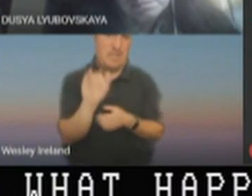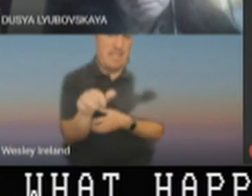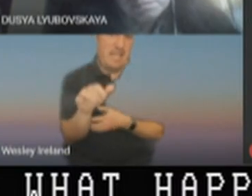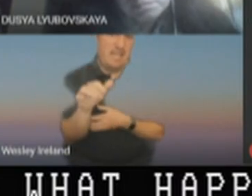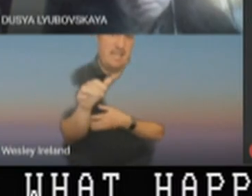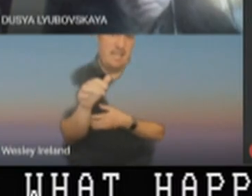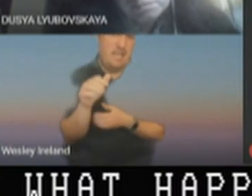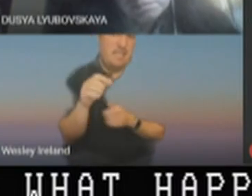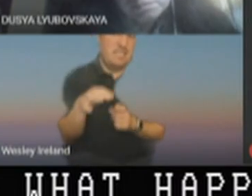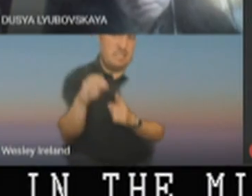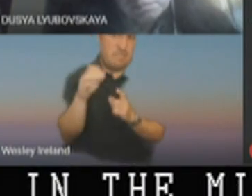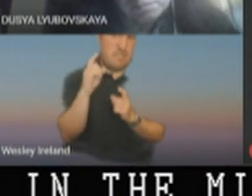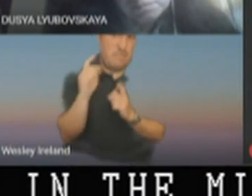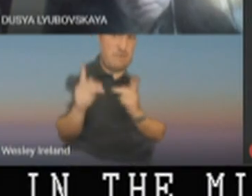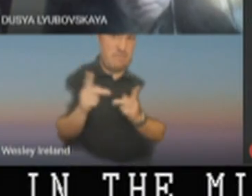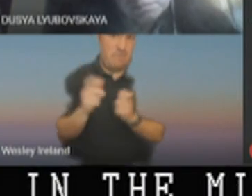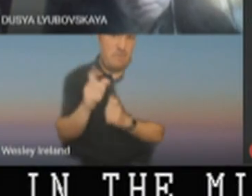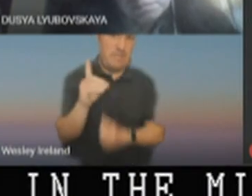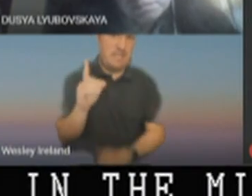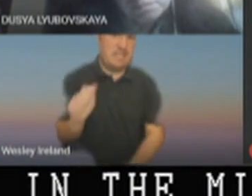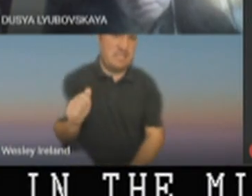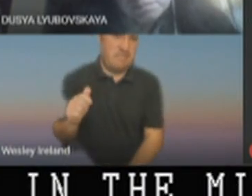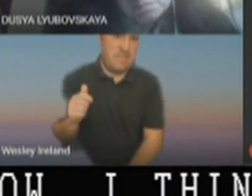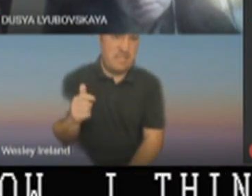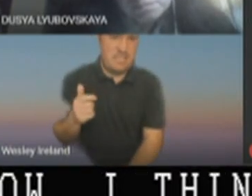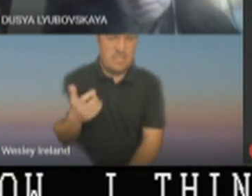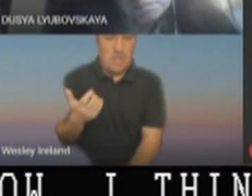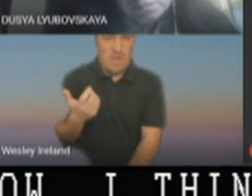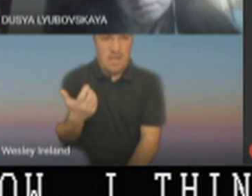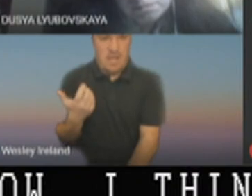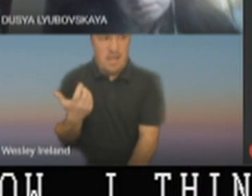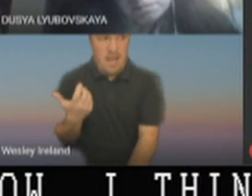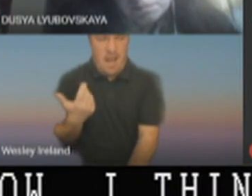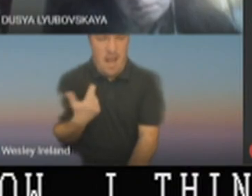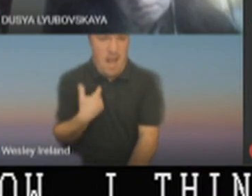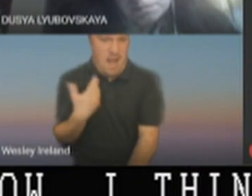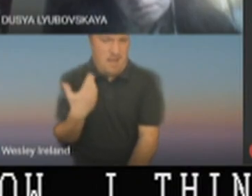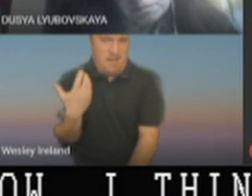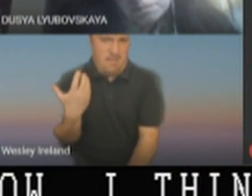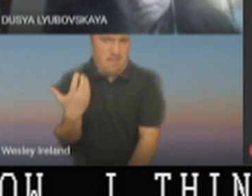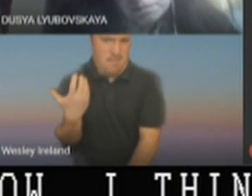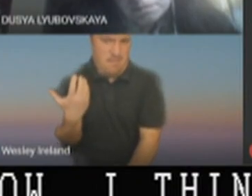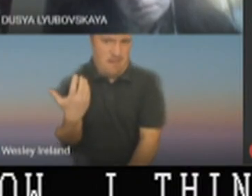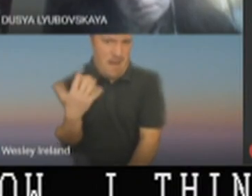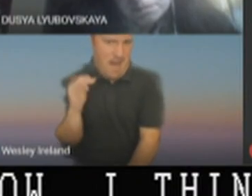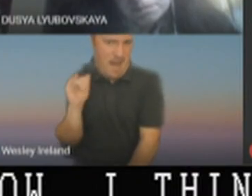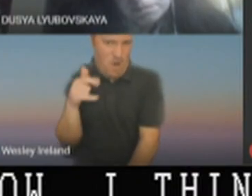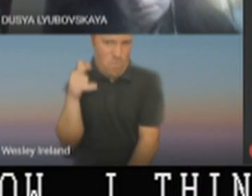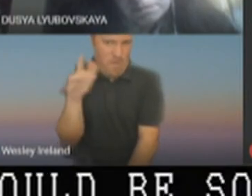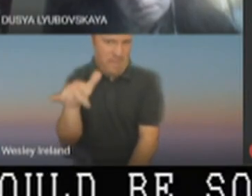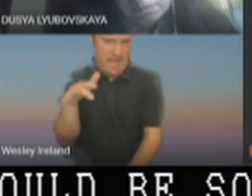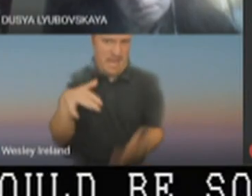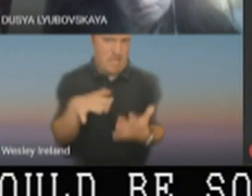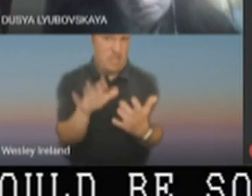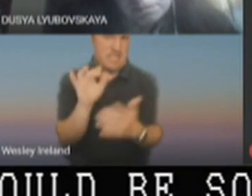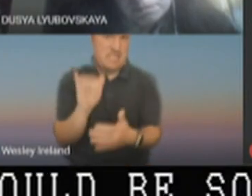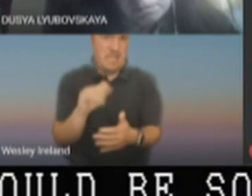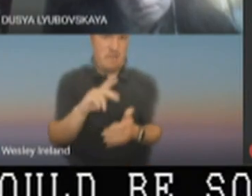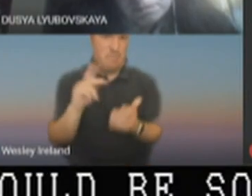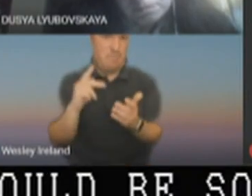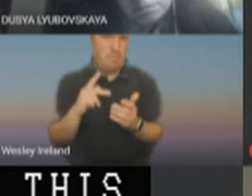I think that there should be some focus on this, especially for the disabilities